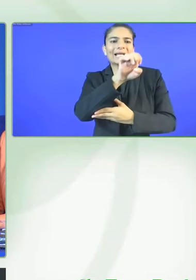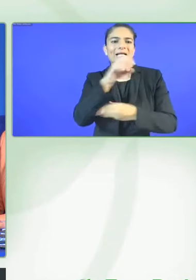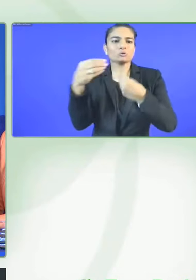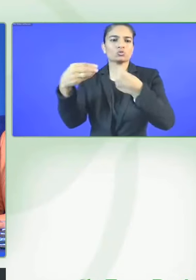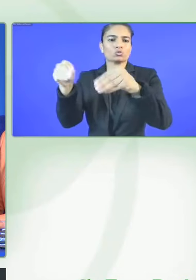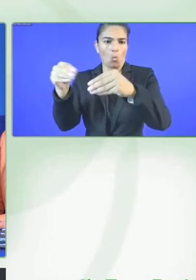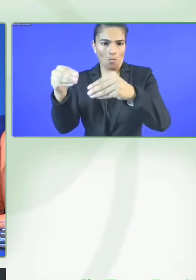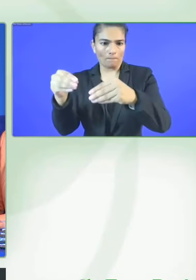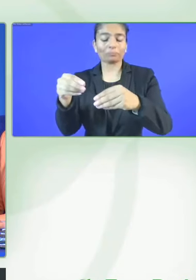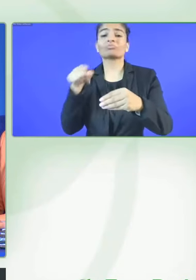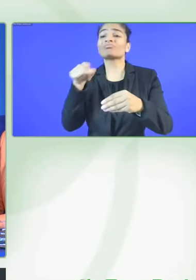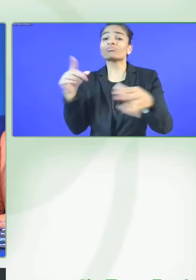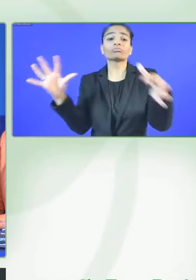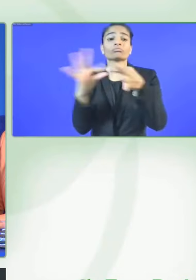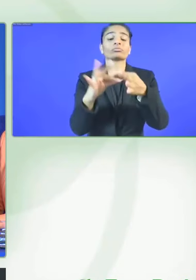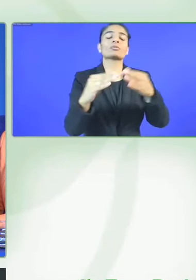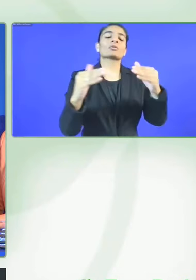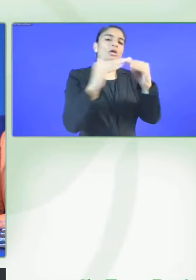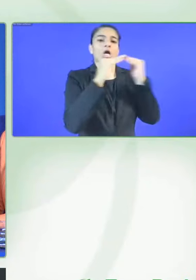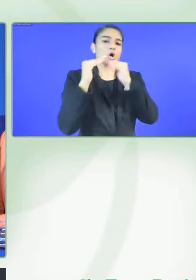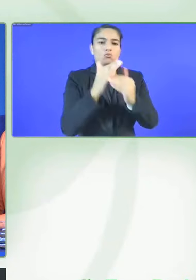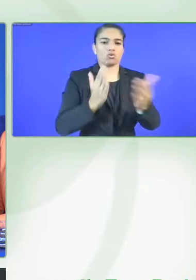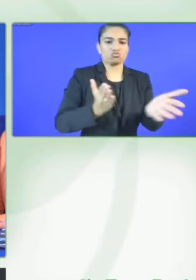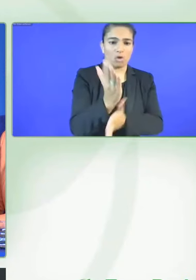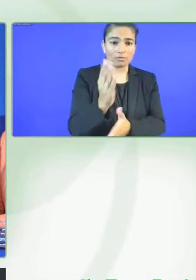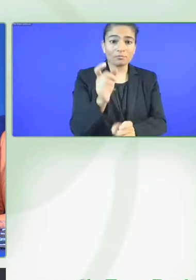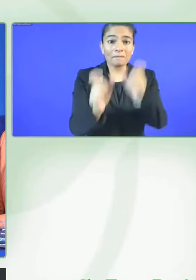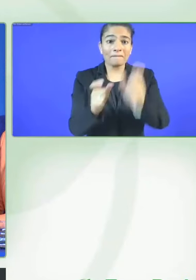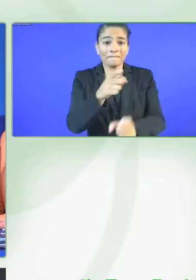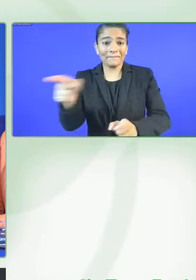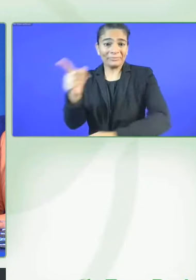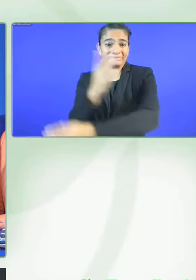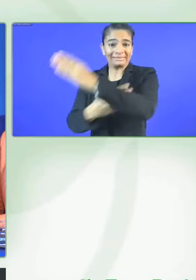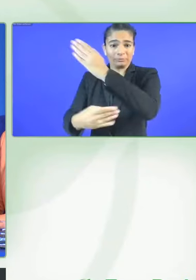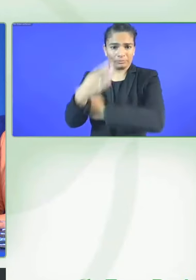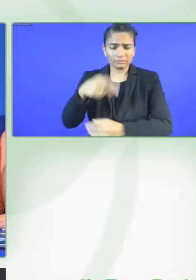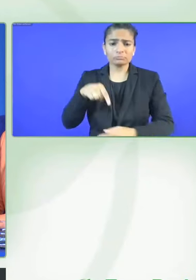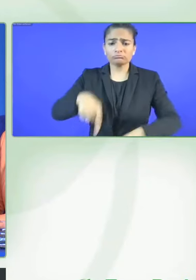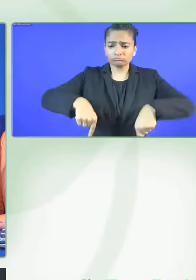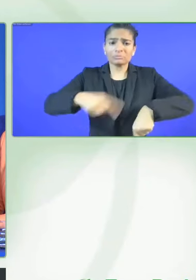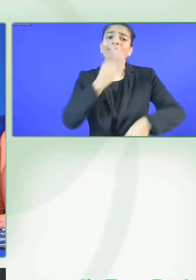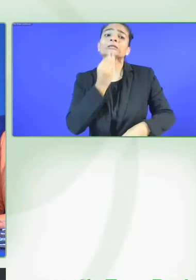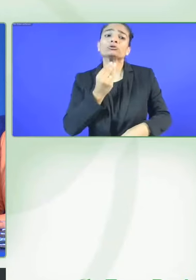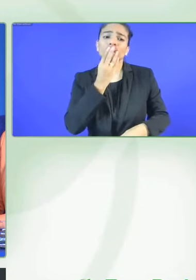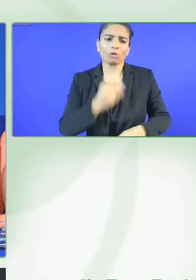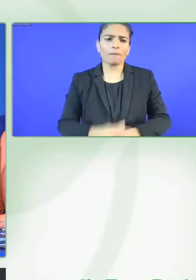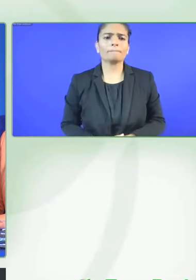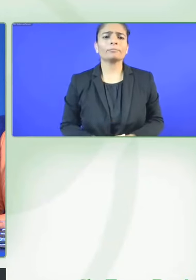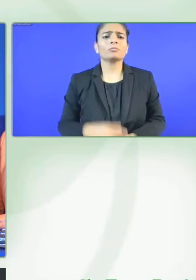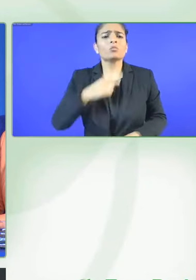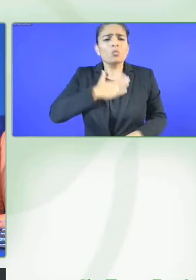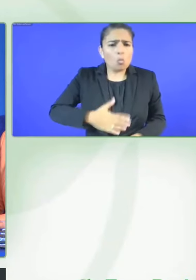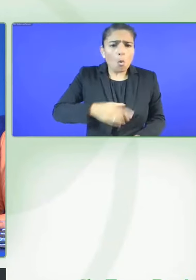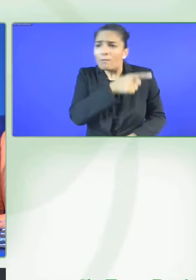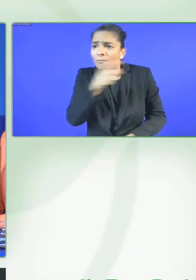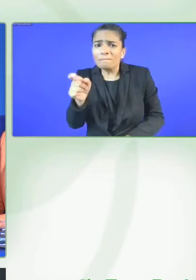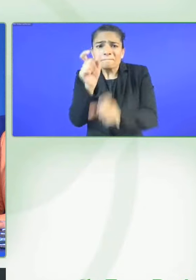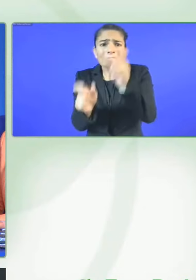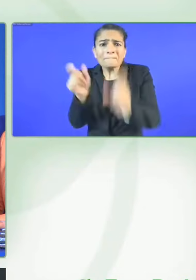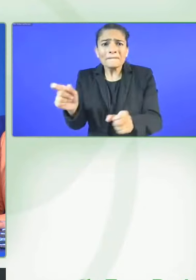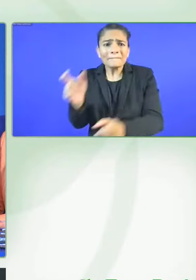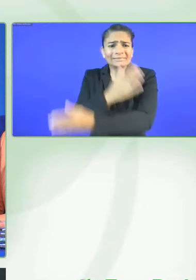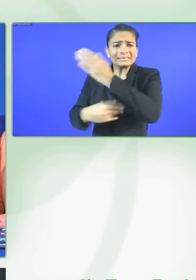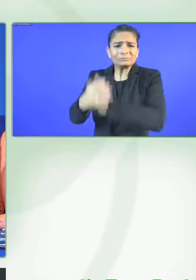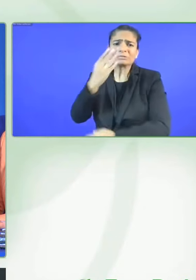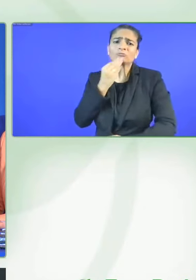live full and meaningful lives. The equal rights law established that people with disabilities have the right to